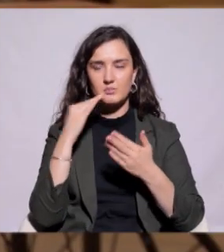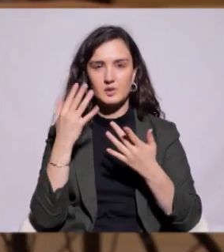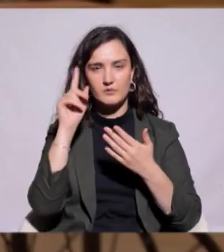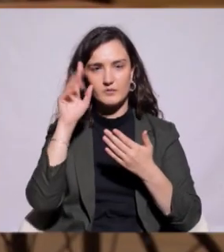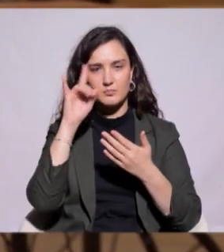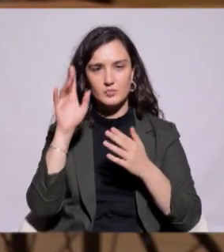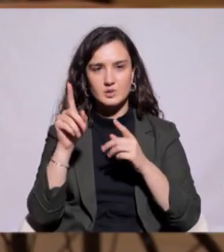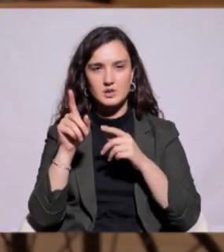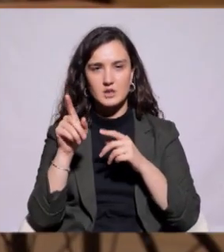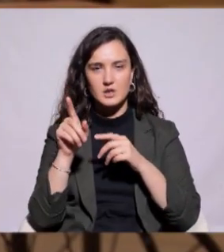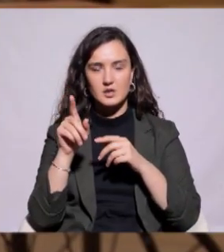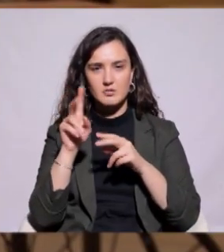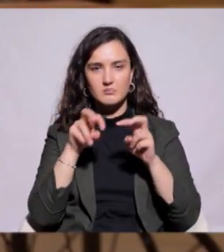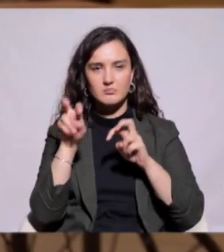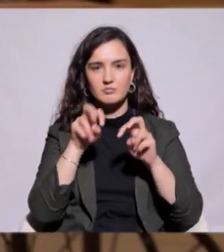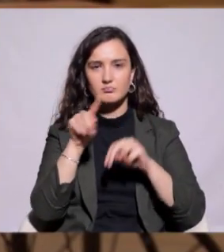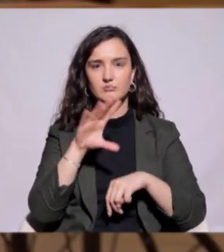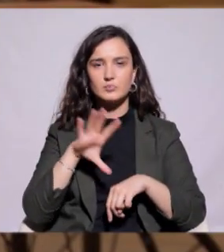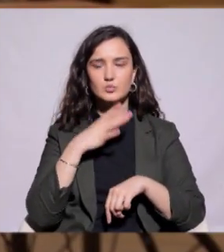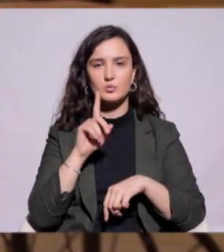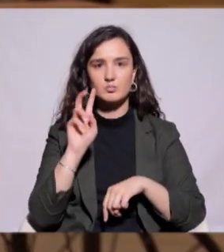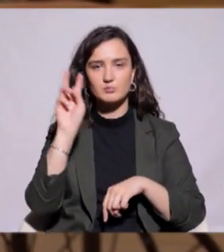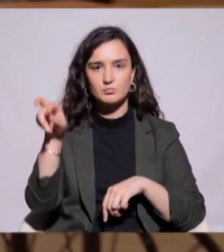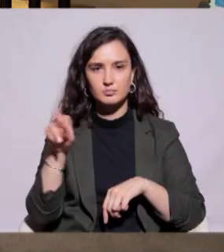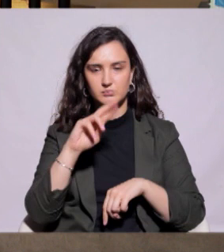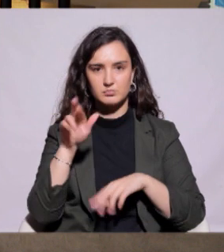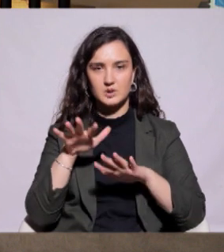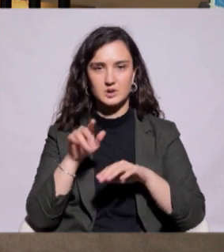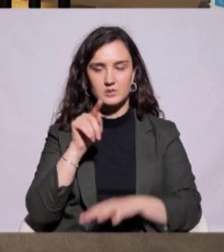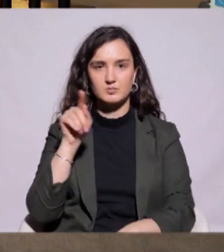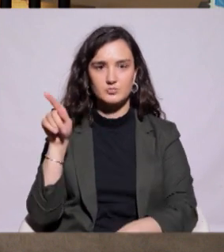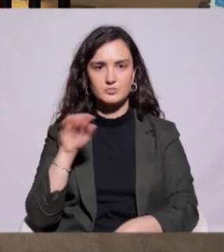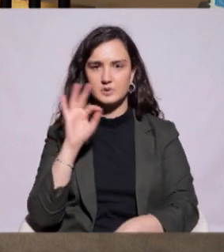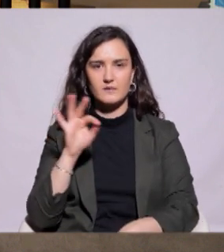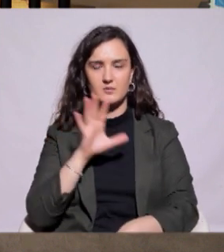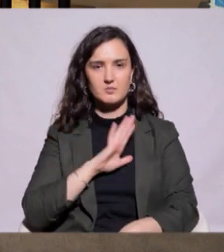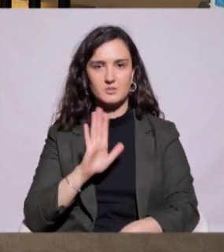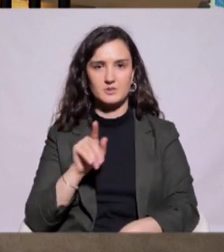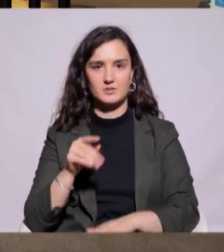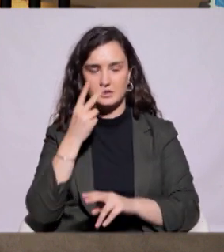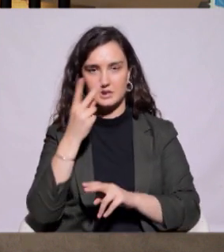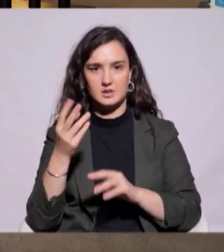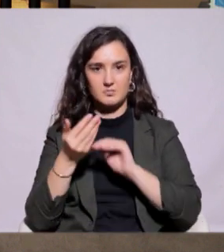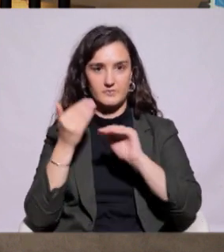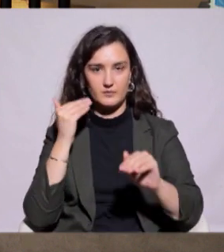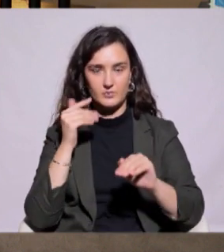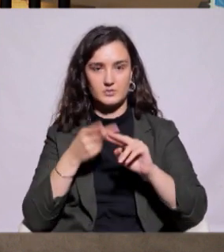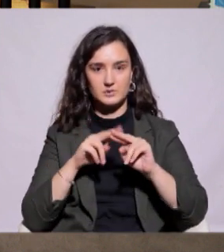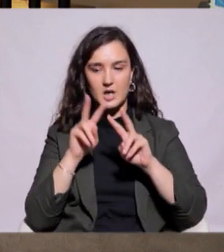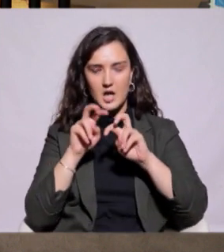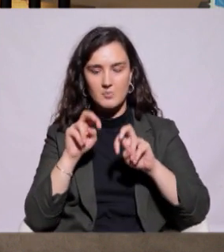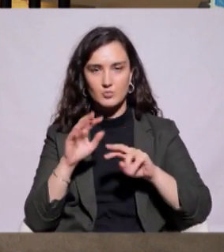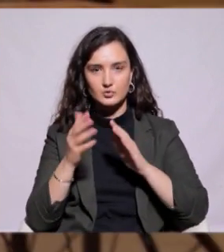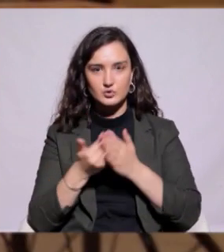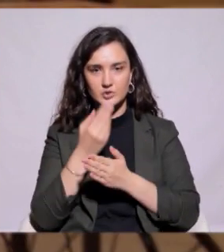famous explorers whose job it was to go and find places that had never been seen before. Exploring is